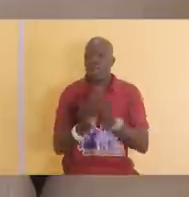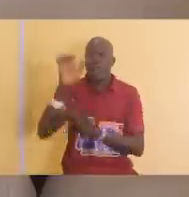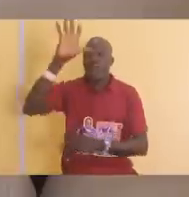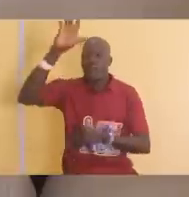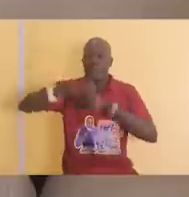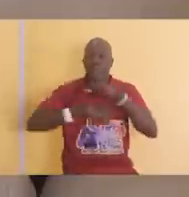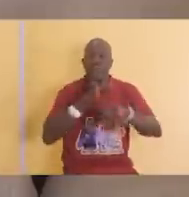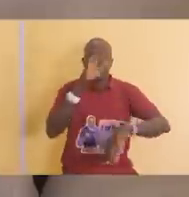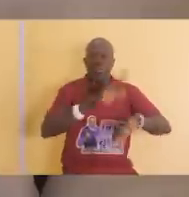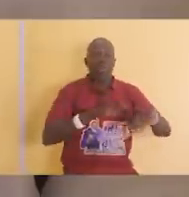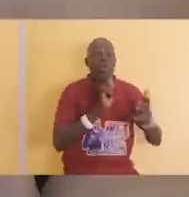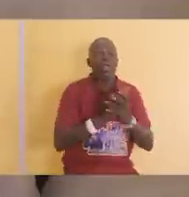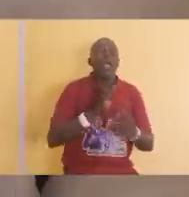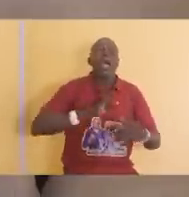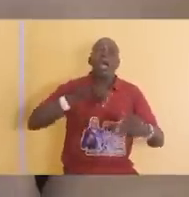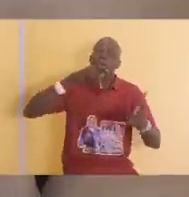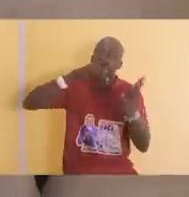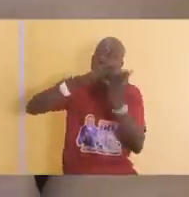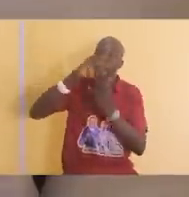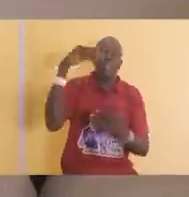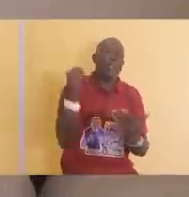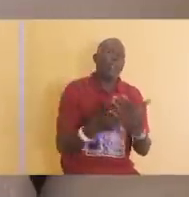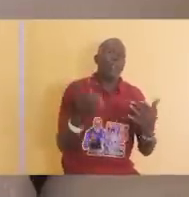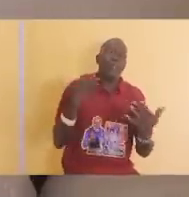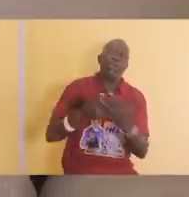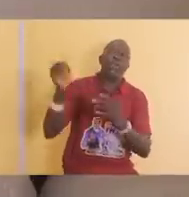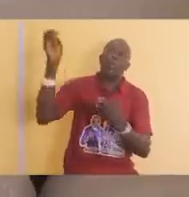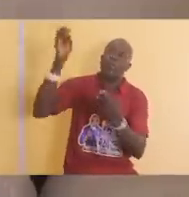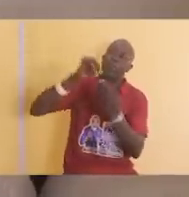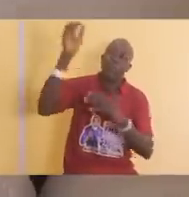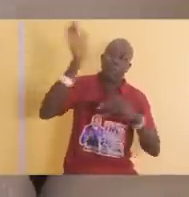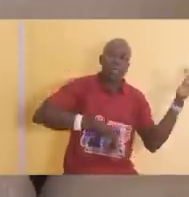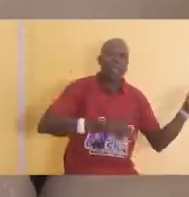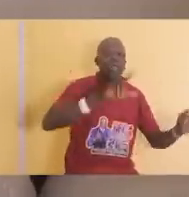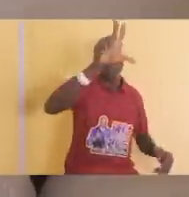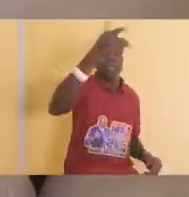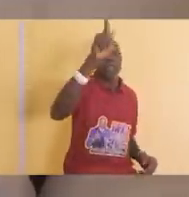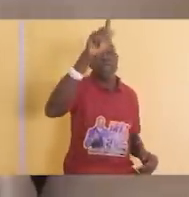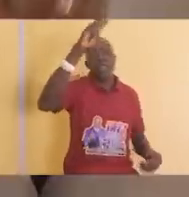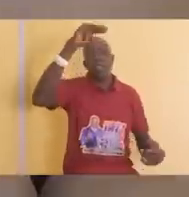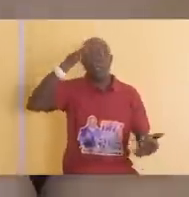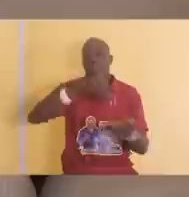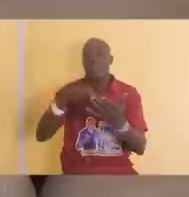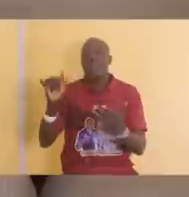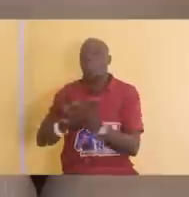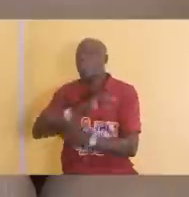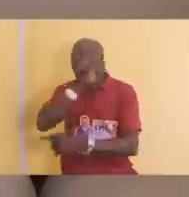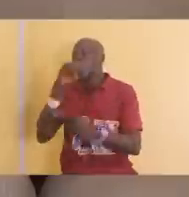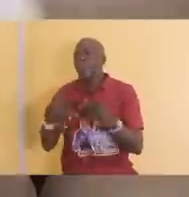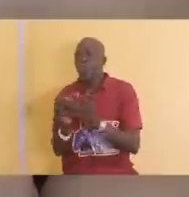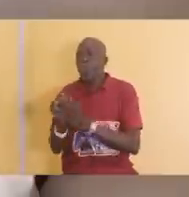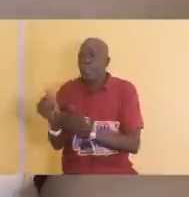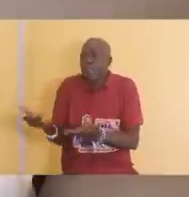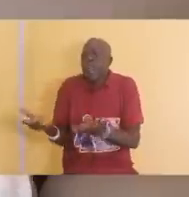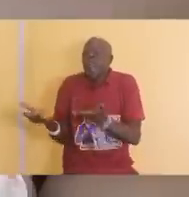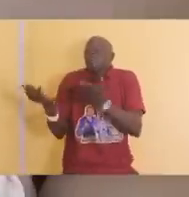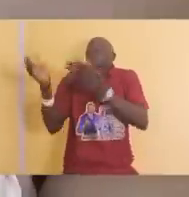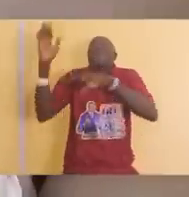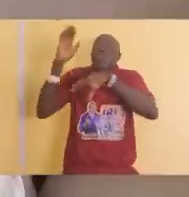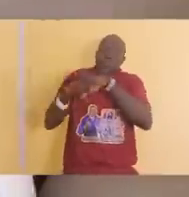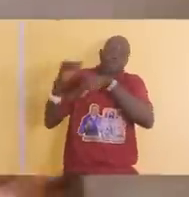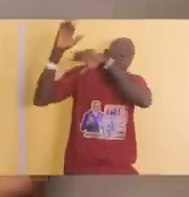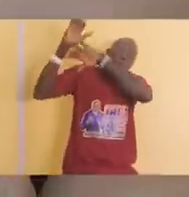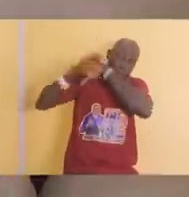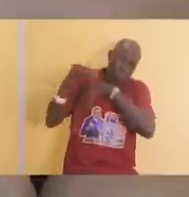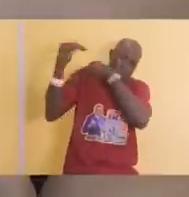number 5 years are coming. He said he has paid it to 23 million. Listen to me. Yeah, baba wa lori eniyan. Body of elders